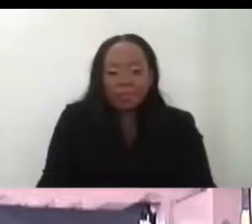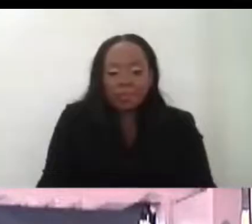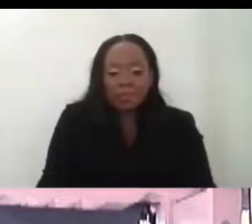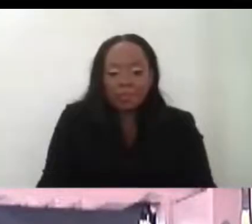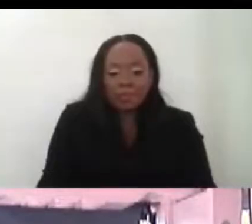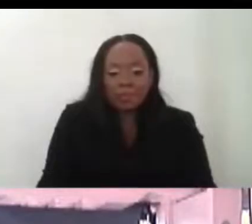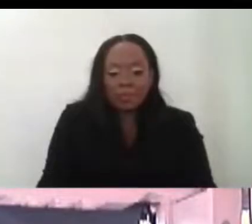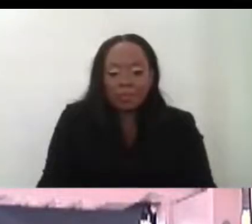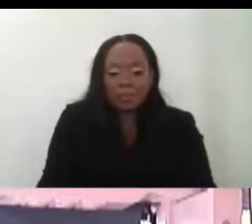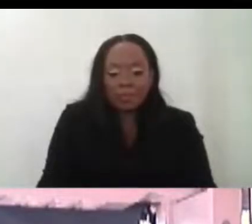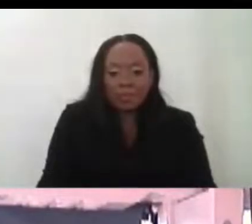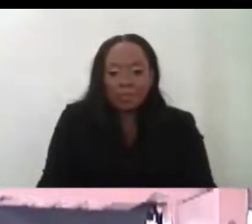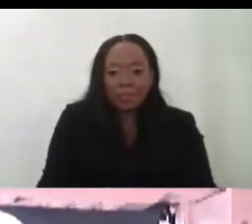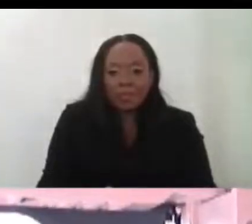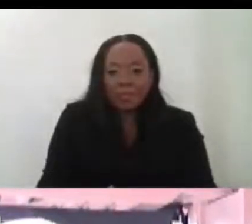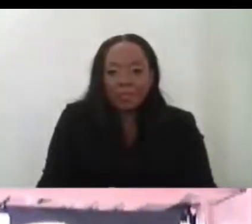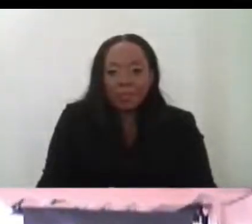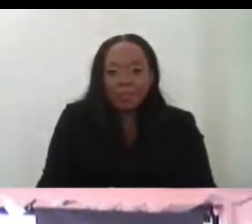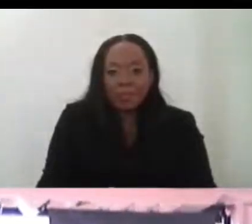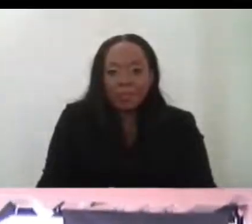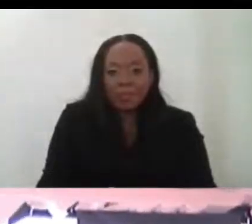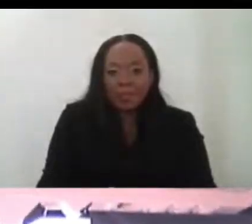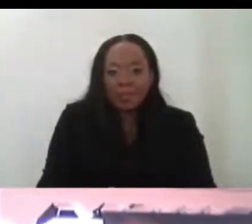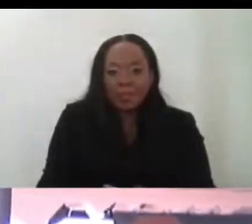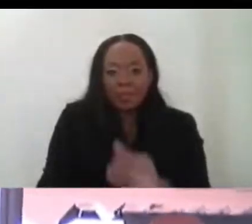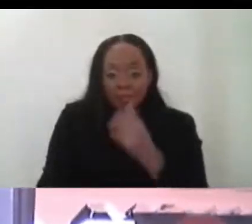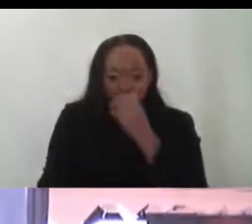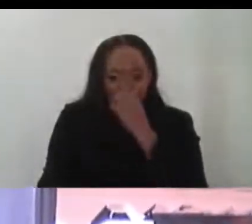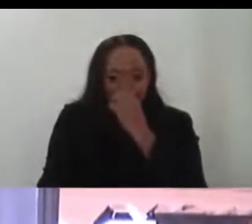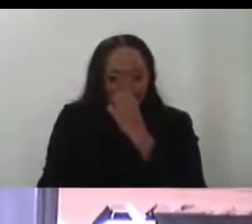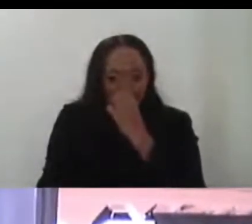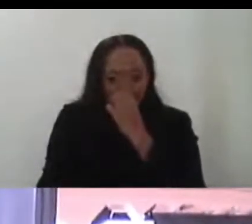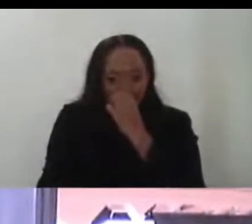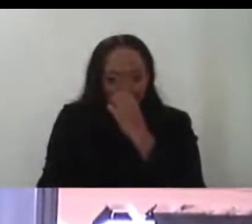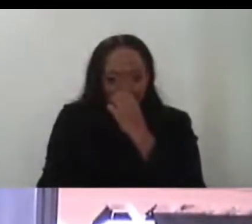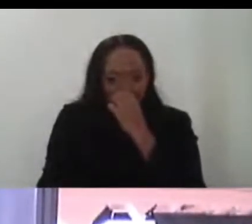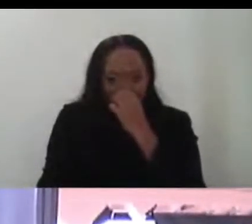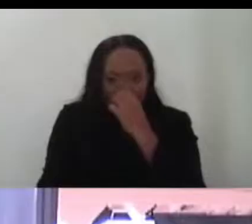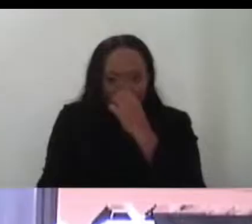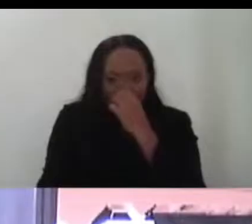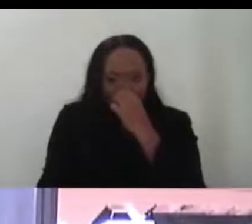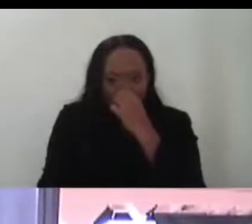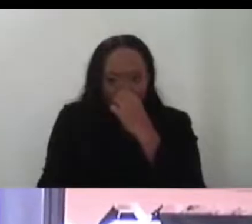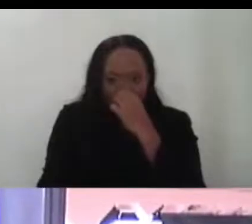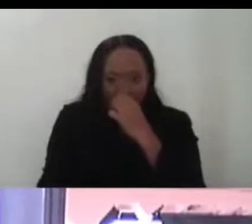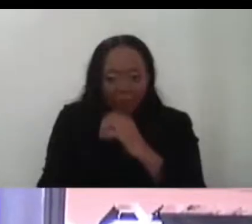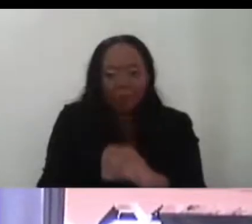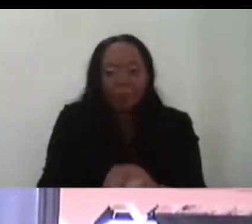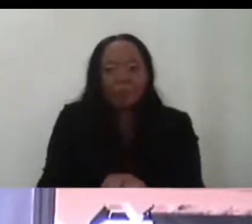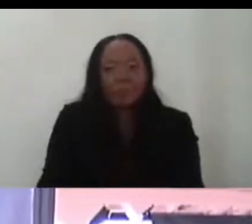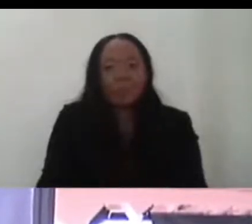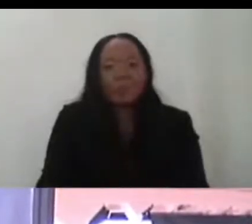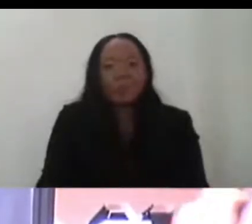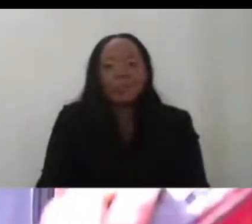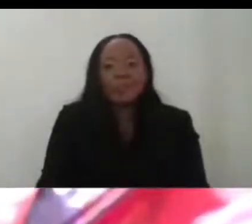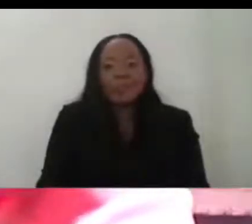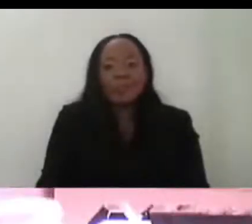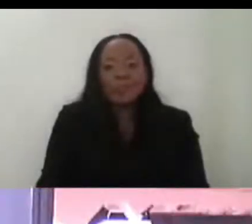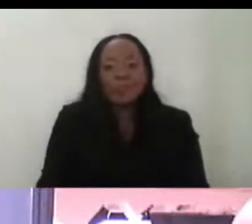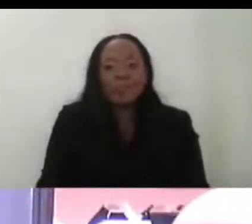Julia, I was bored. Alright. Unfortunately, this is not a bus. Wait, hold on. I'm looking for one now.